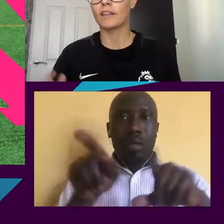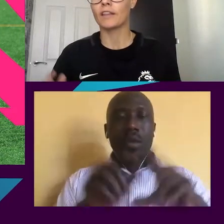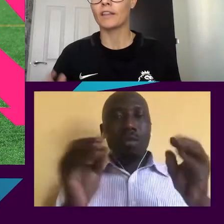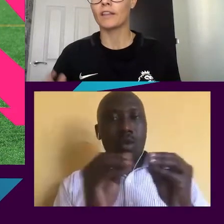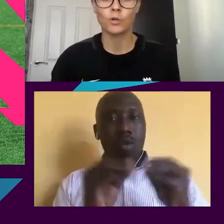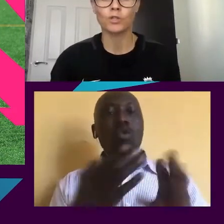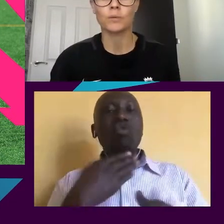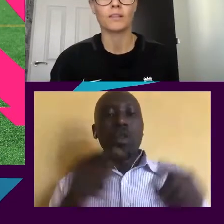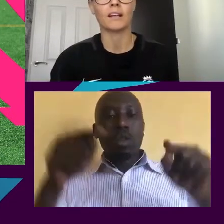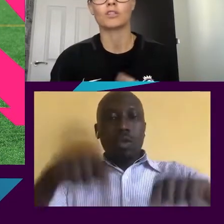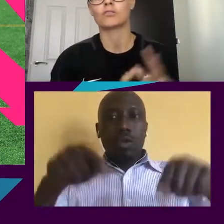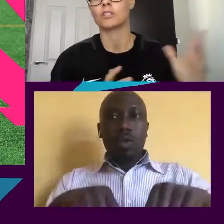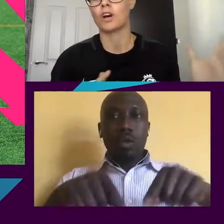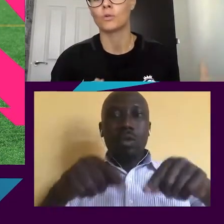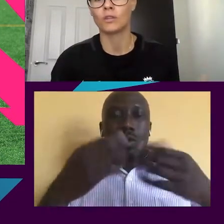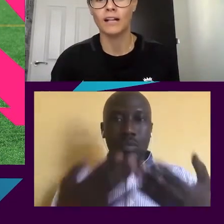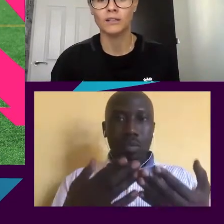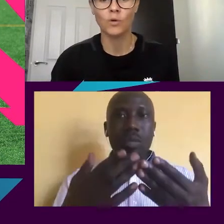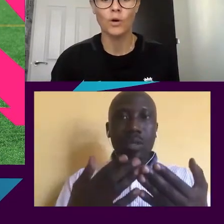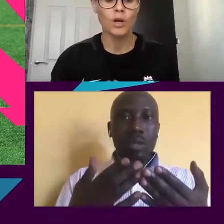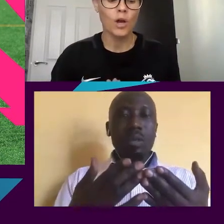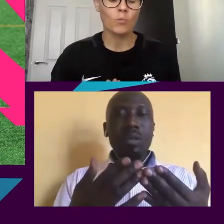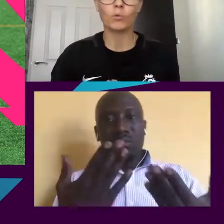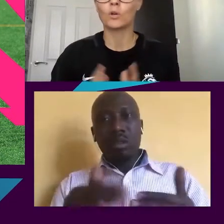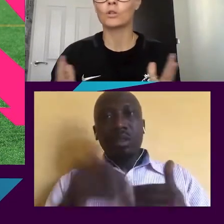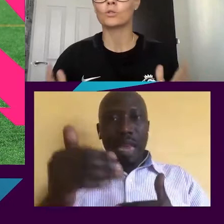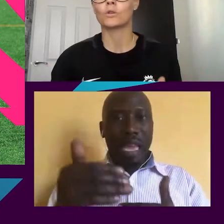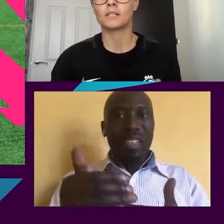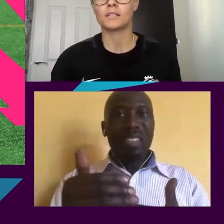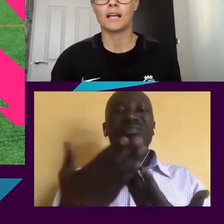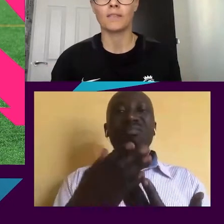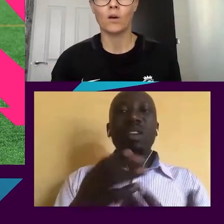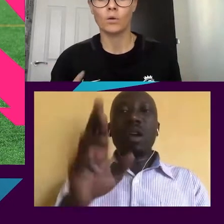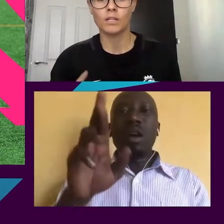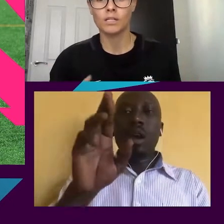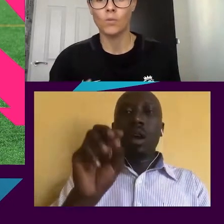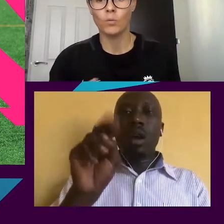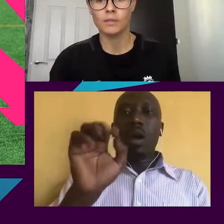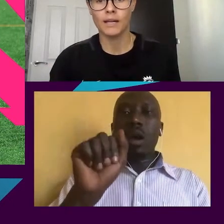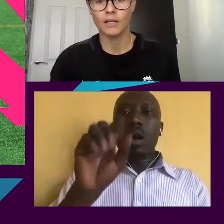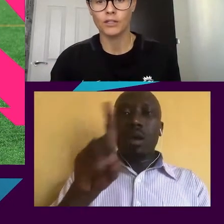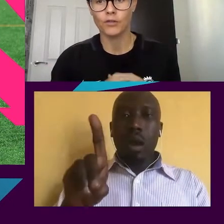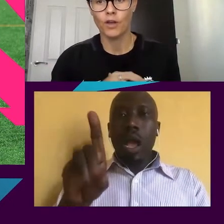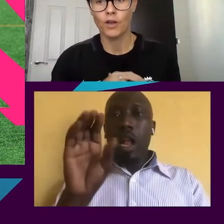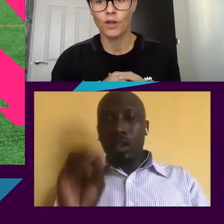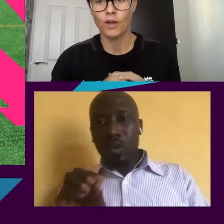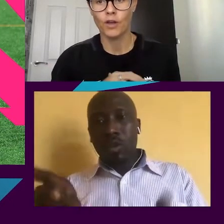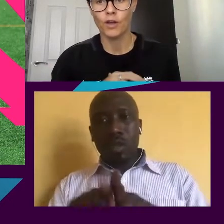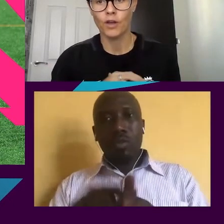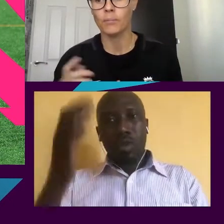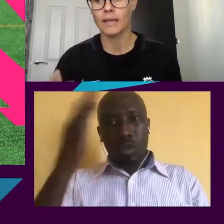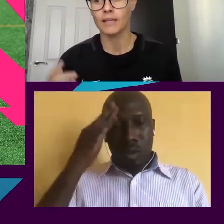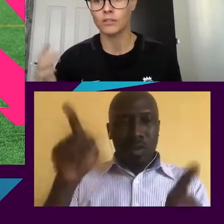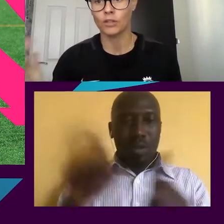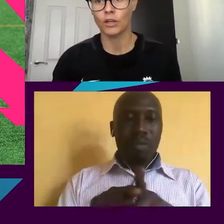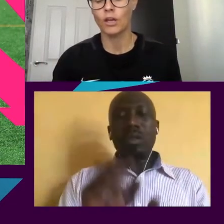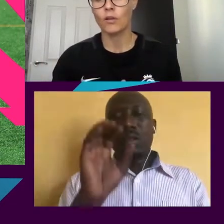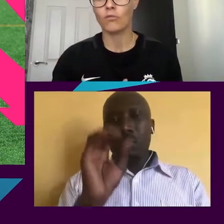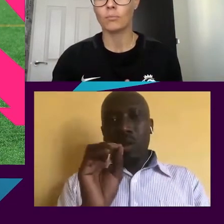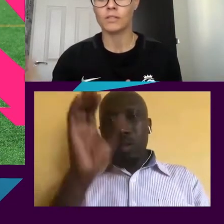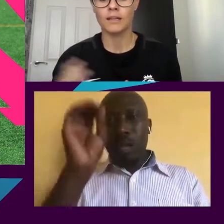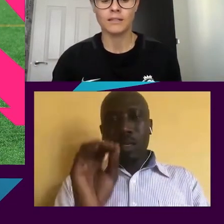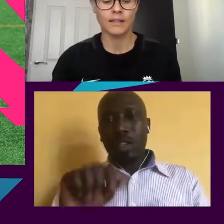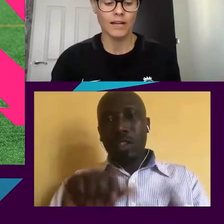next Lucy Bronze, wants to be the next Cristiano Ronaldo. But we also understand that only a small percentage of people make it